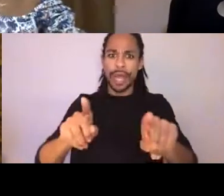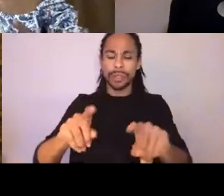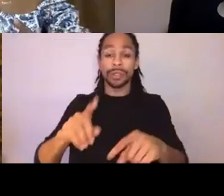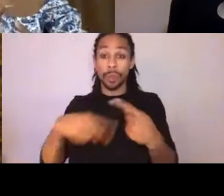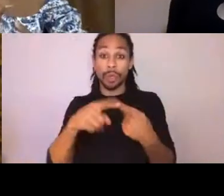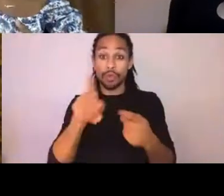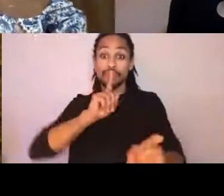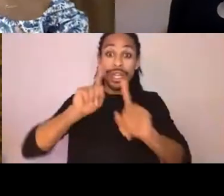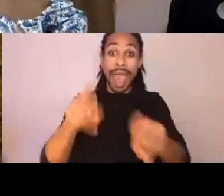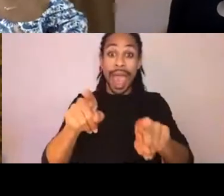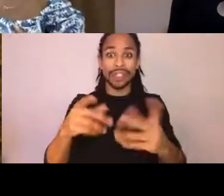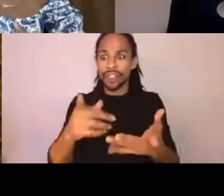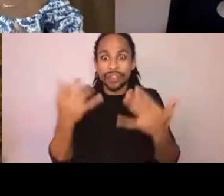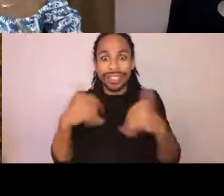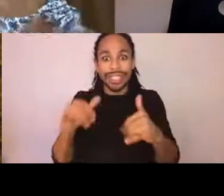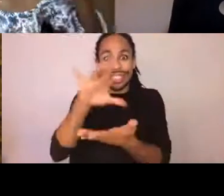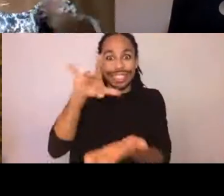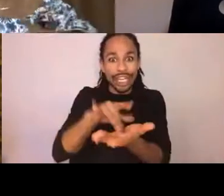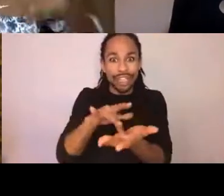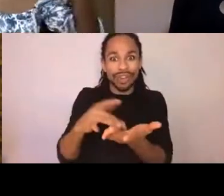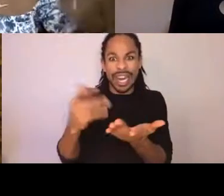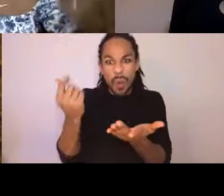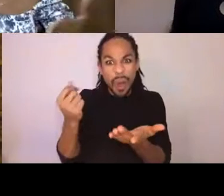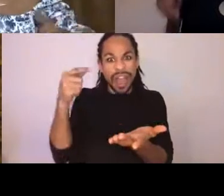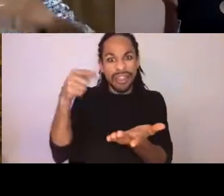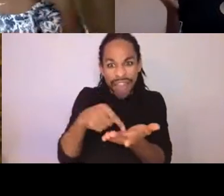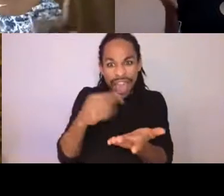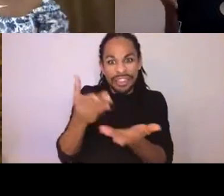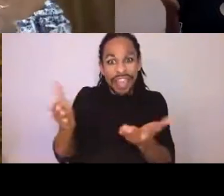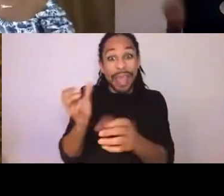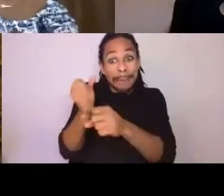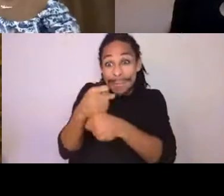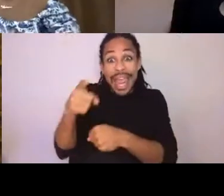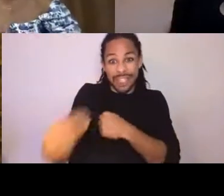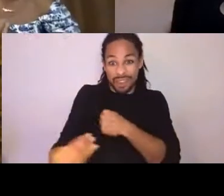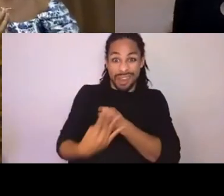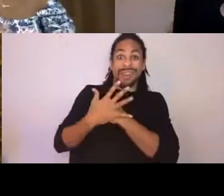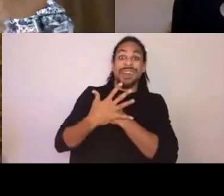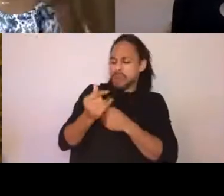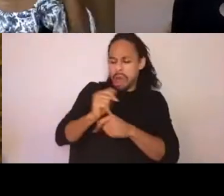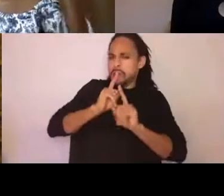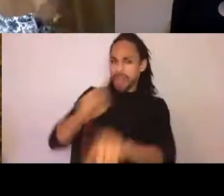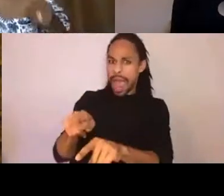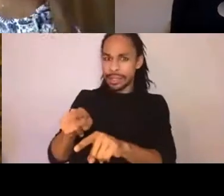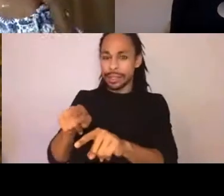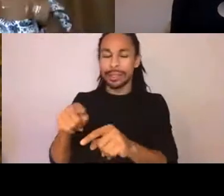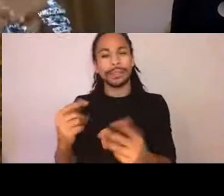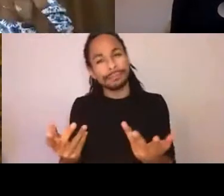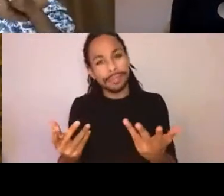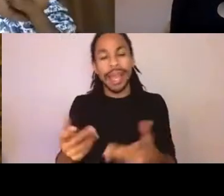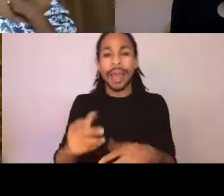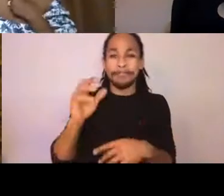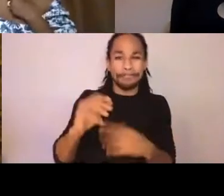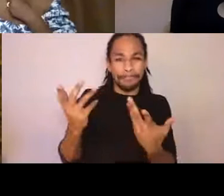something, you're centering the thing, right? You're giving energy, you're birthing the importance of the structure by which